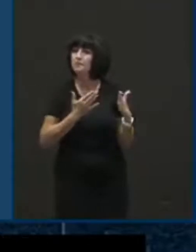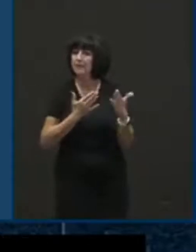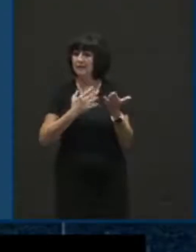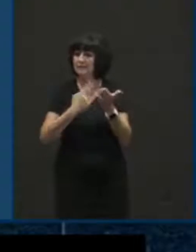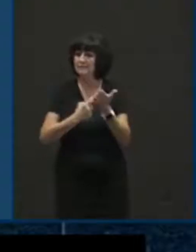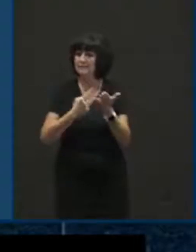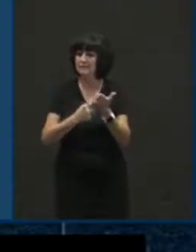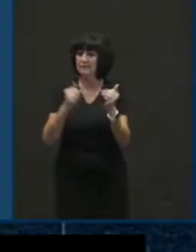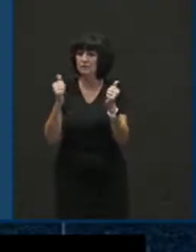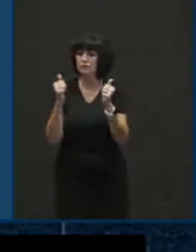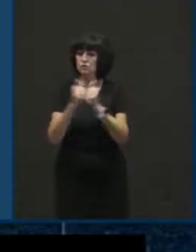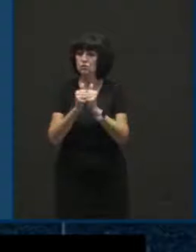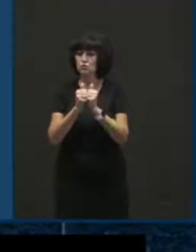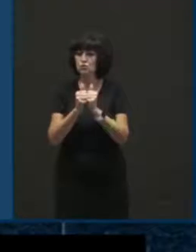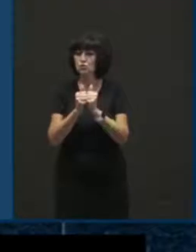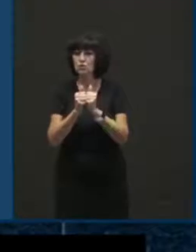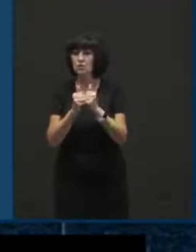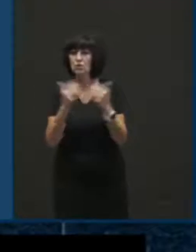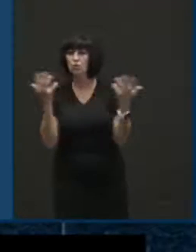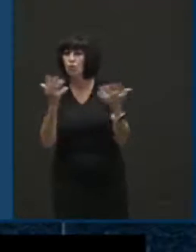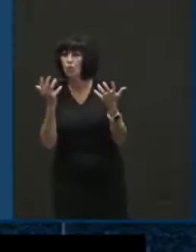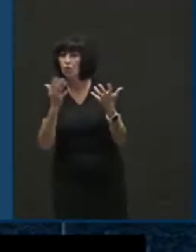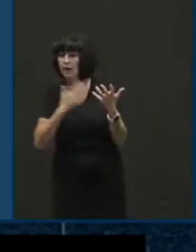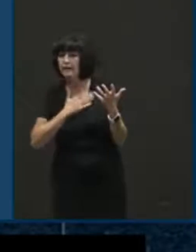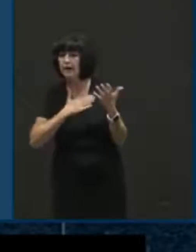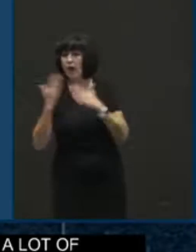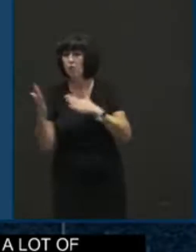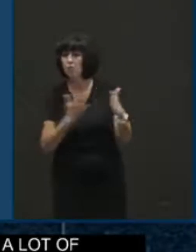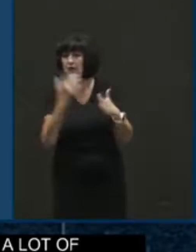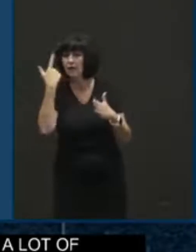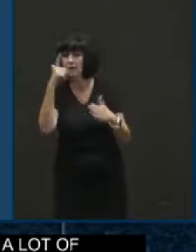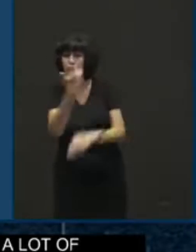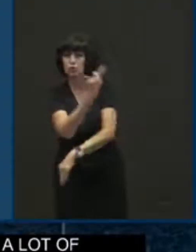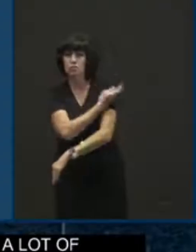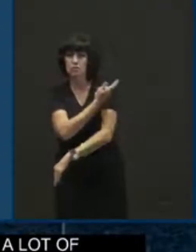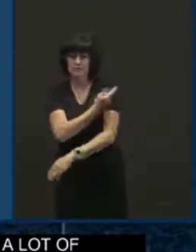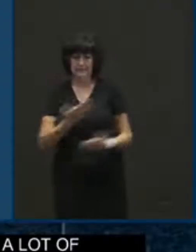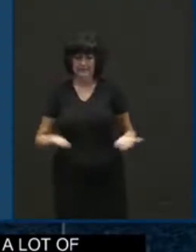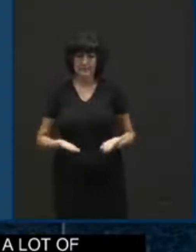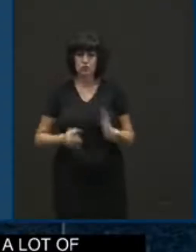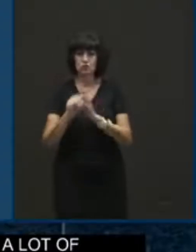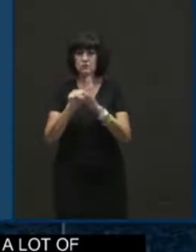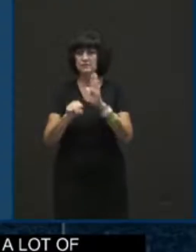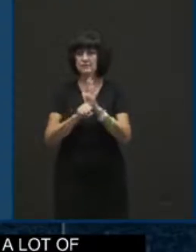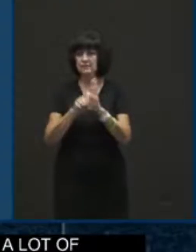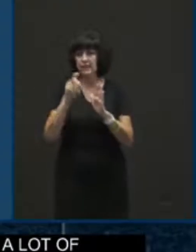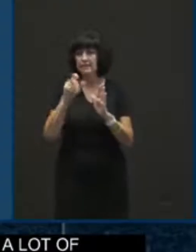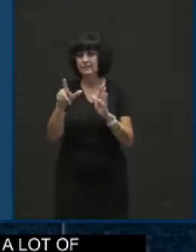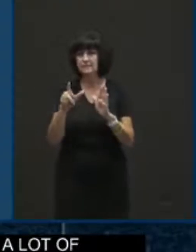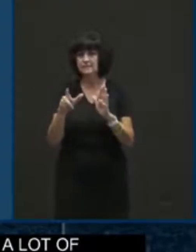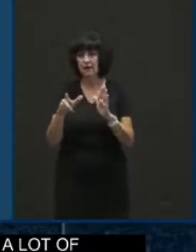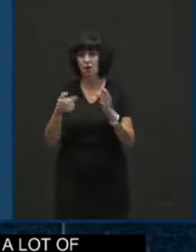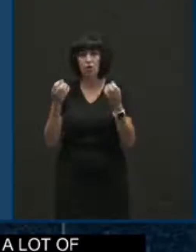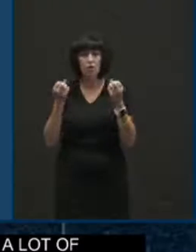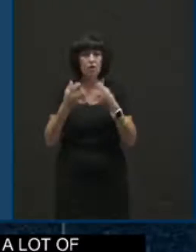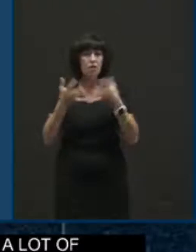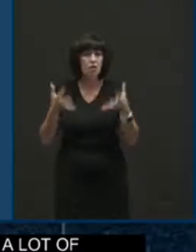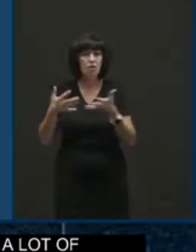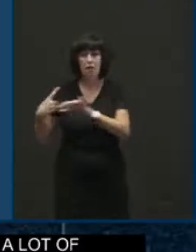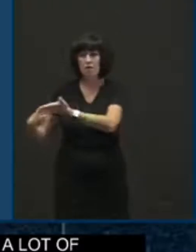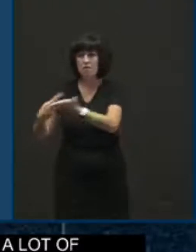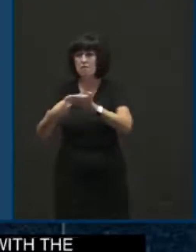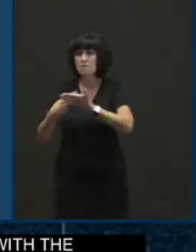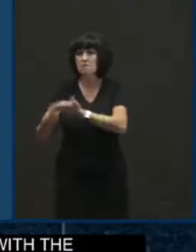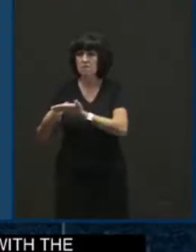the potential for vaccines. Obviously, we need to be prepared here in our state. Quite a bit of planning going on with the Division of Public